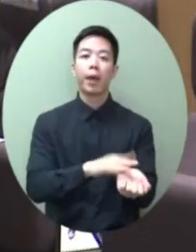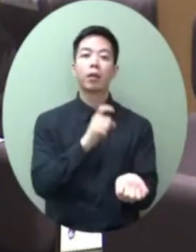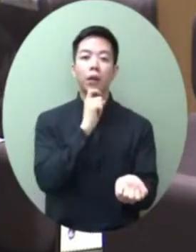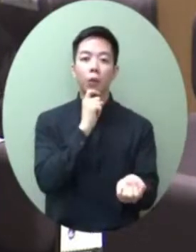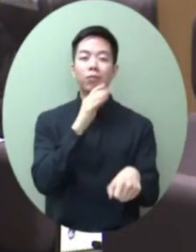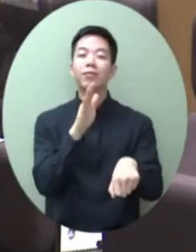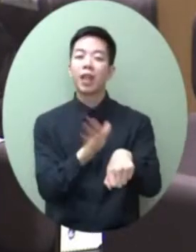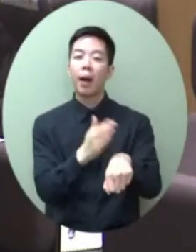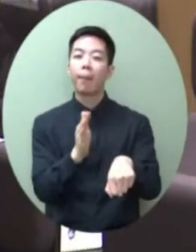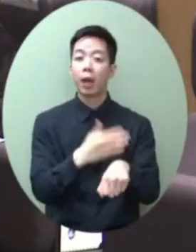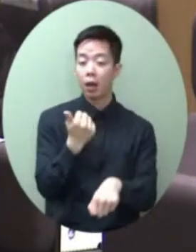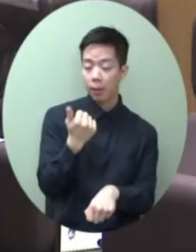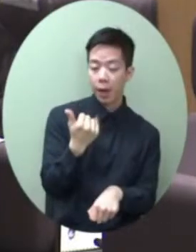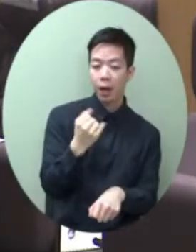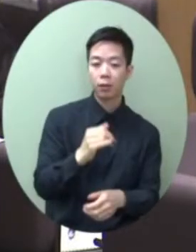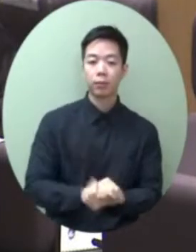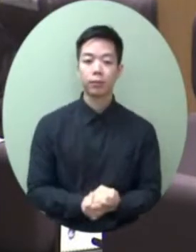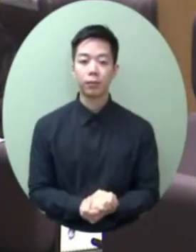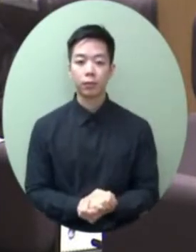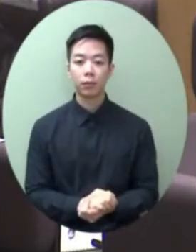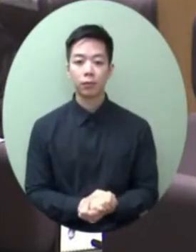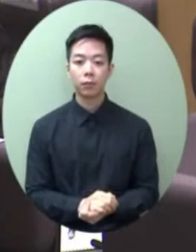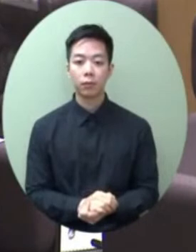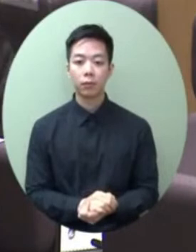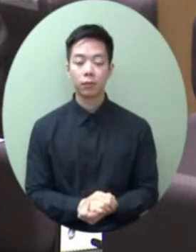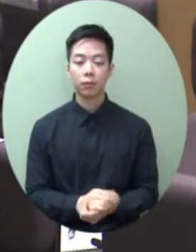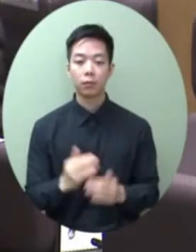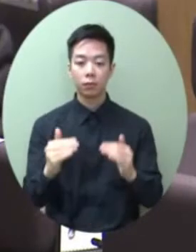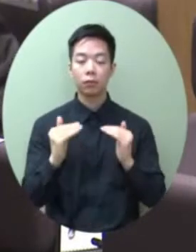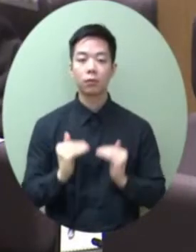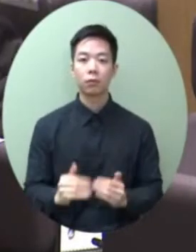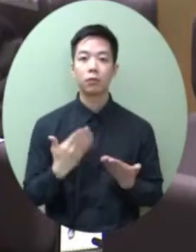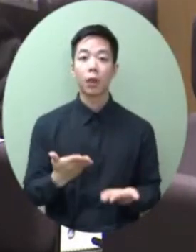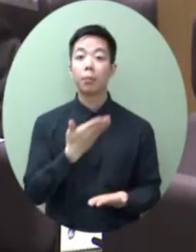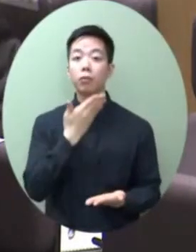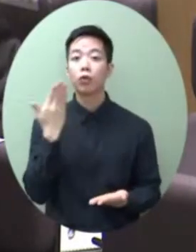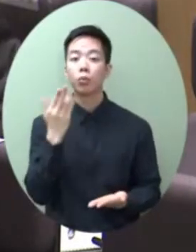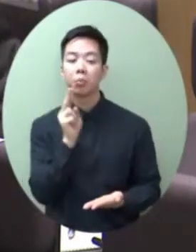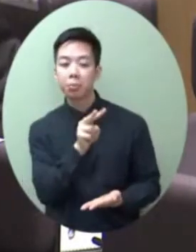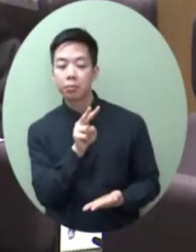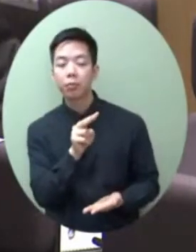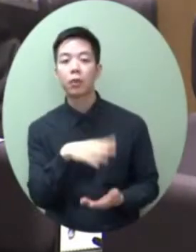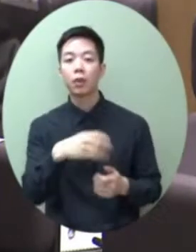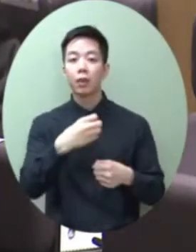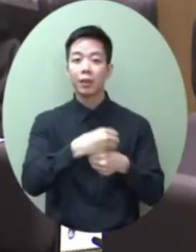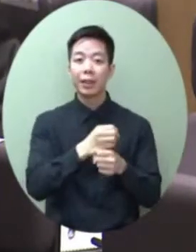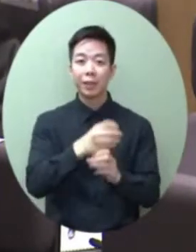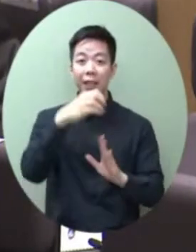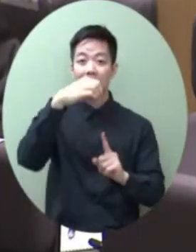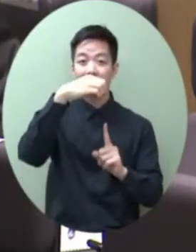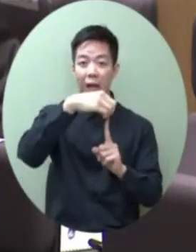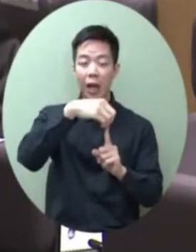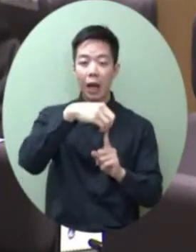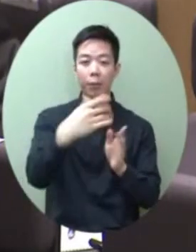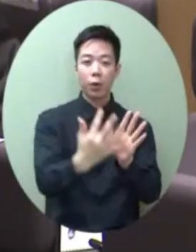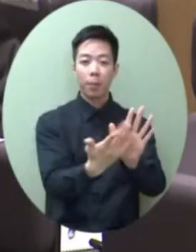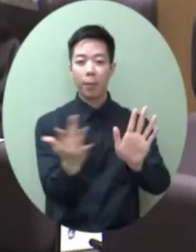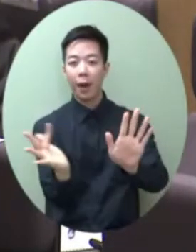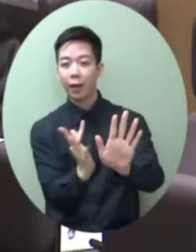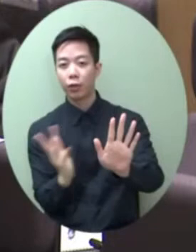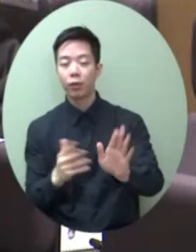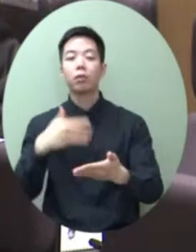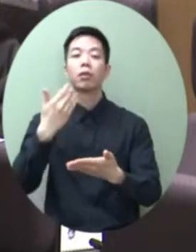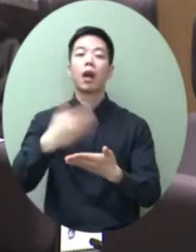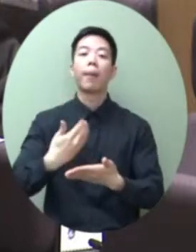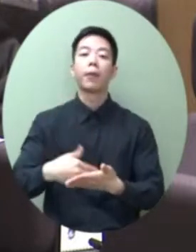they actually end up getting the virus? And also today you can see that the specimen collection